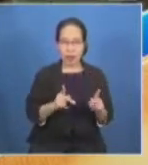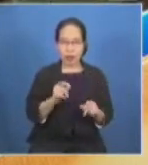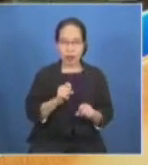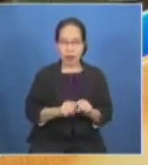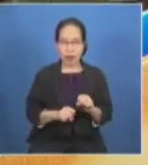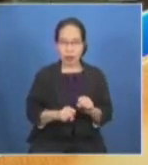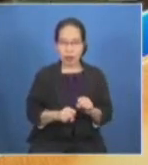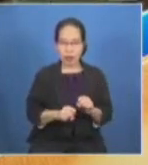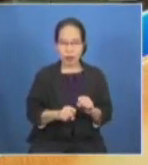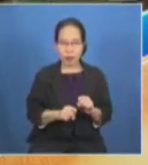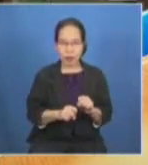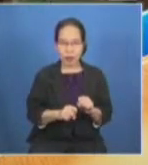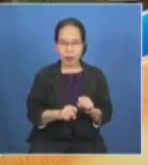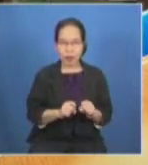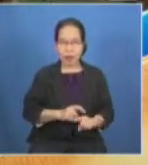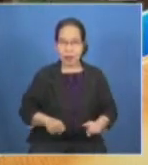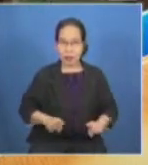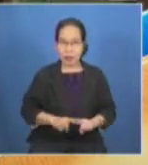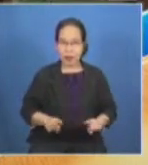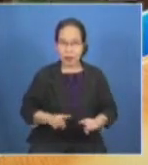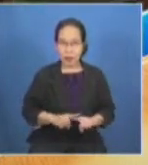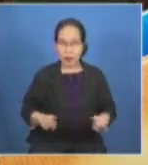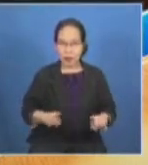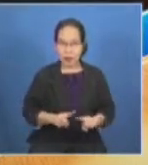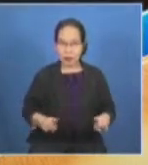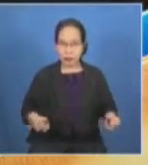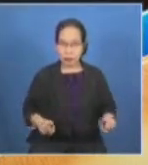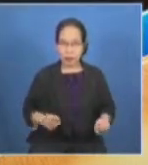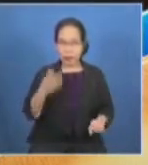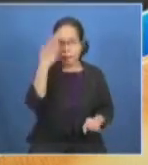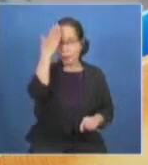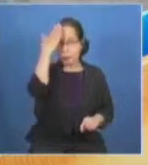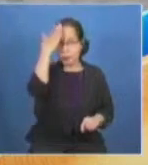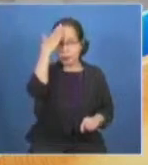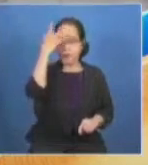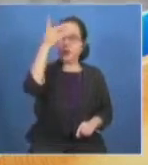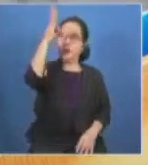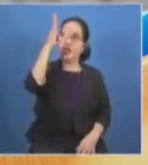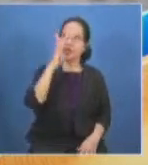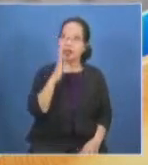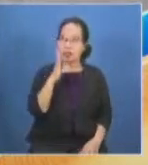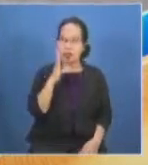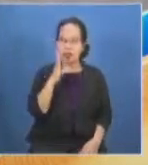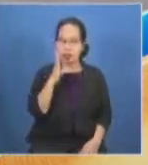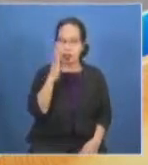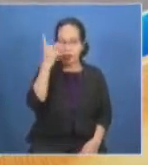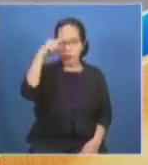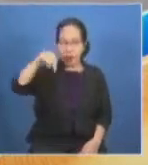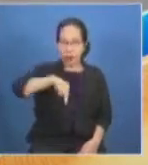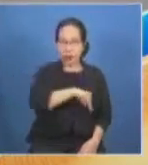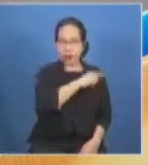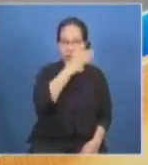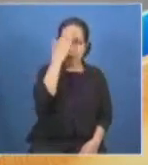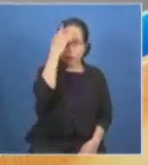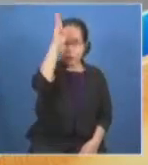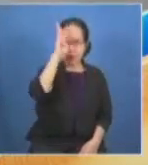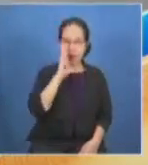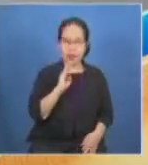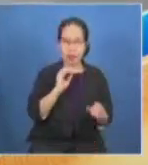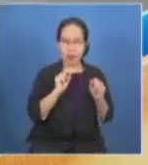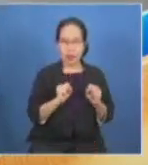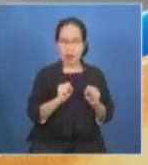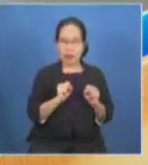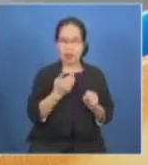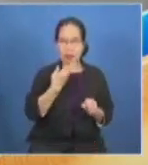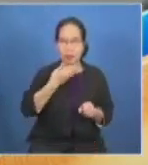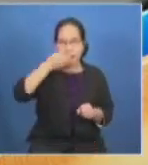the life of men on earth. The difference is for us to know God. And the best thing